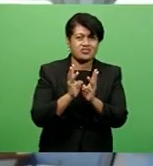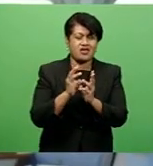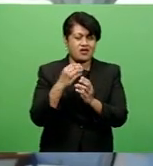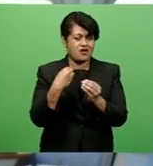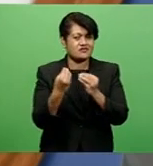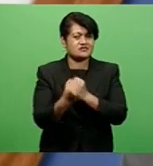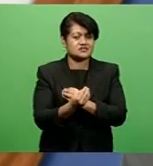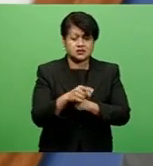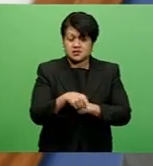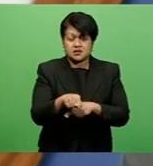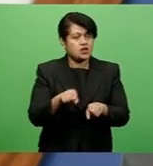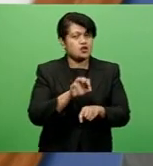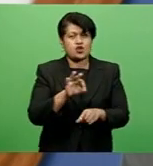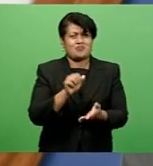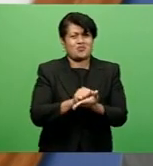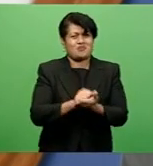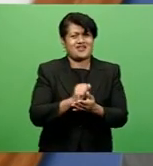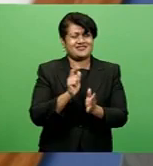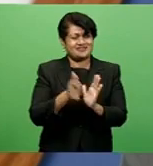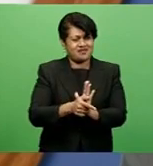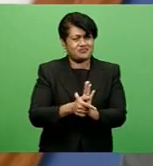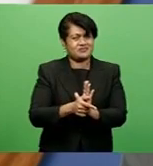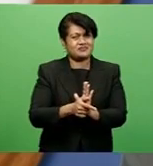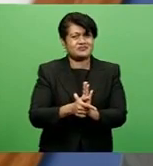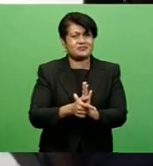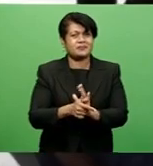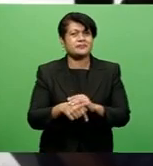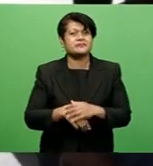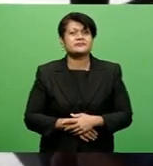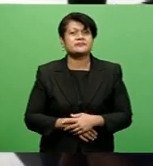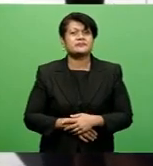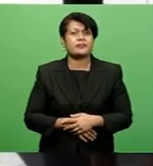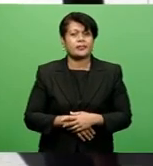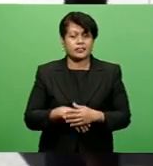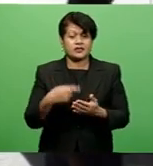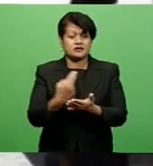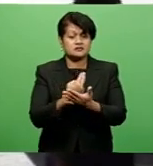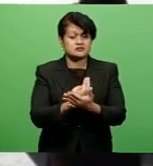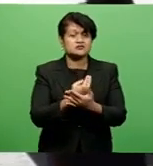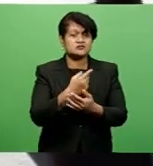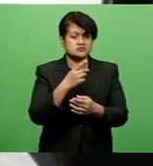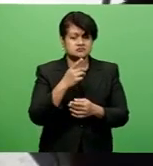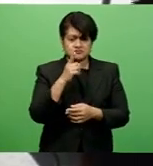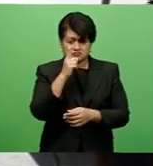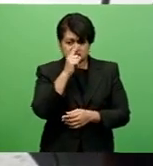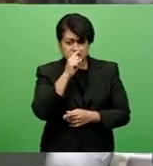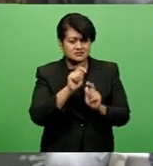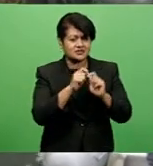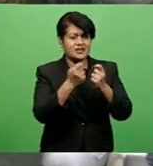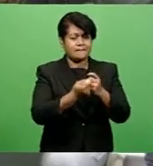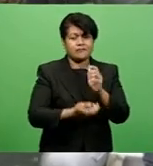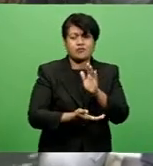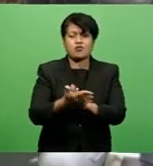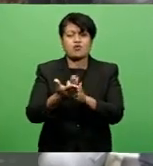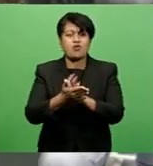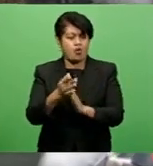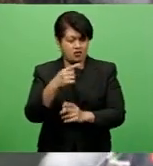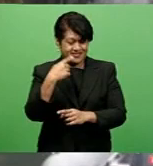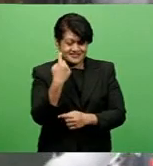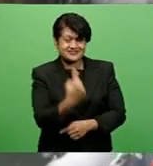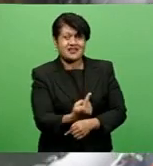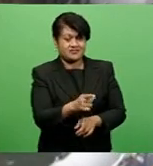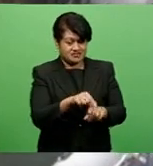not normal times. Navy Commander Captain Humphrey Tawake says rescue missions put the lives of his crew in danger as well. A